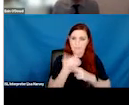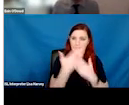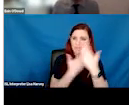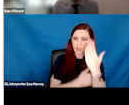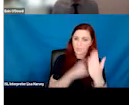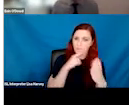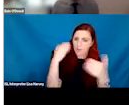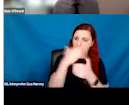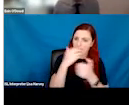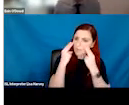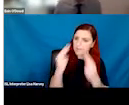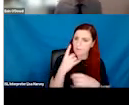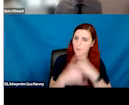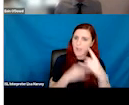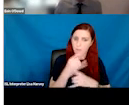need to be taken.